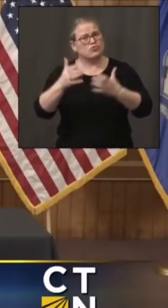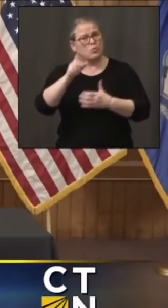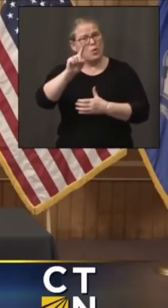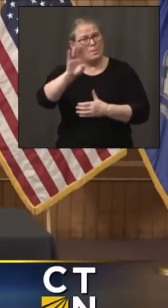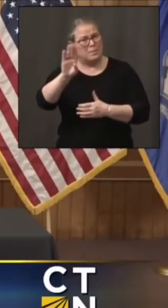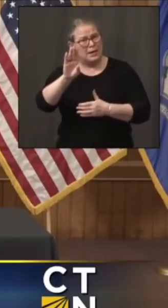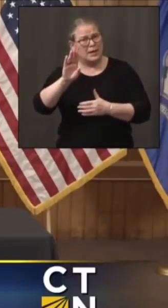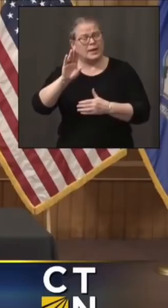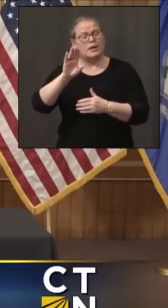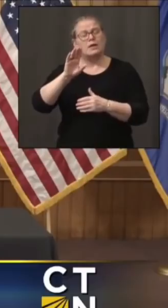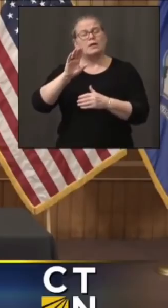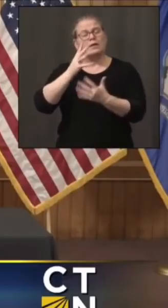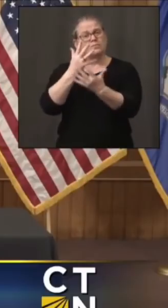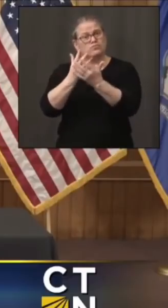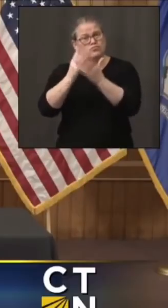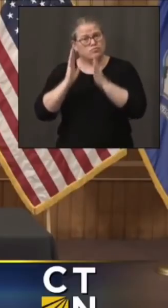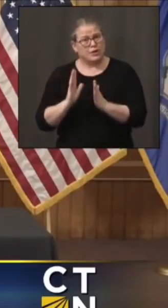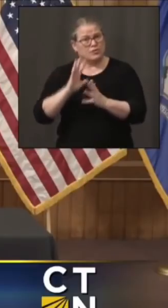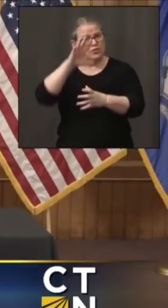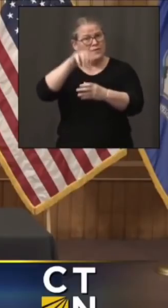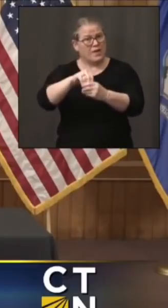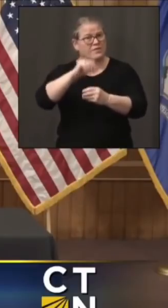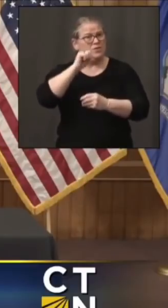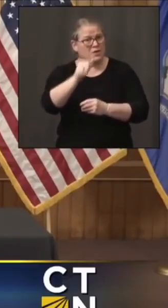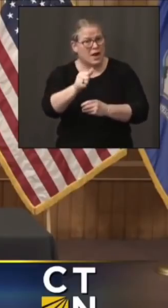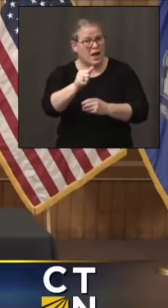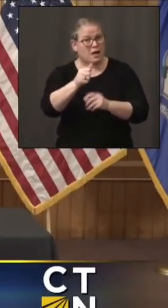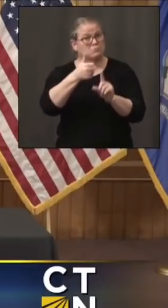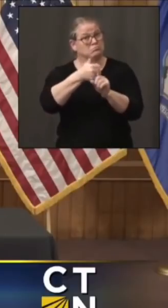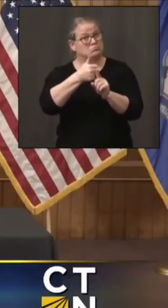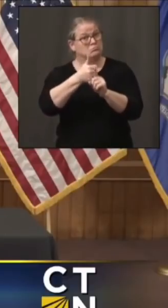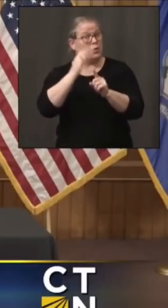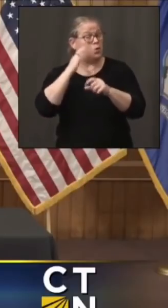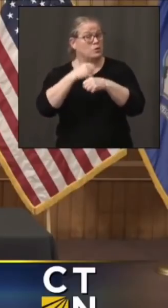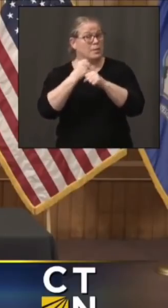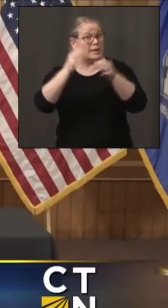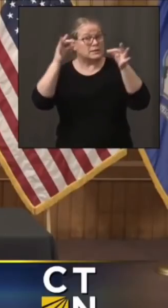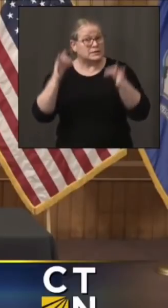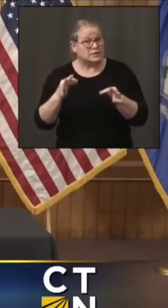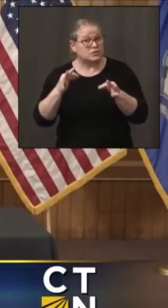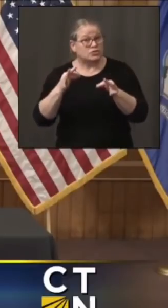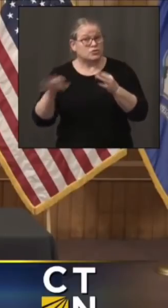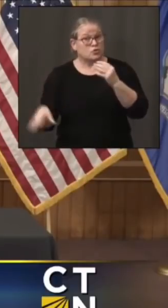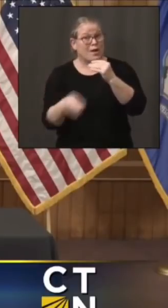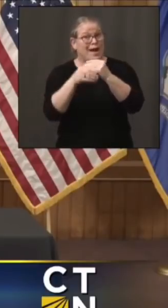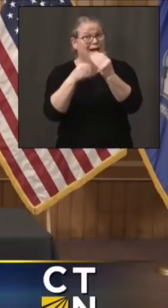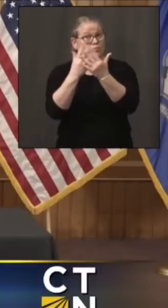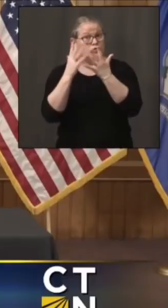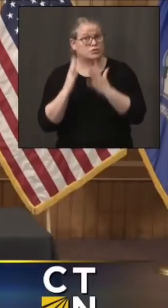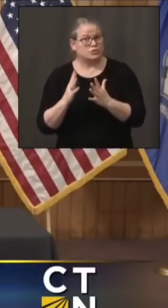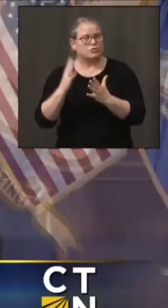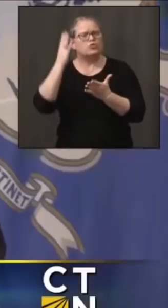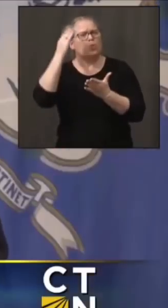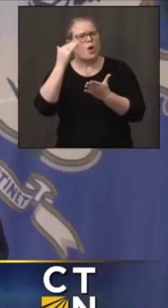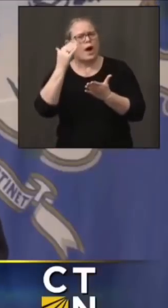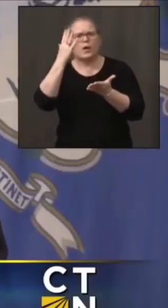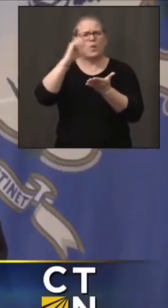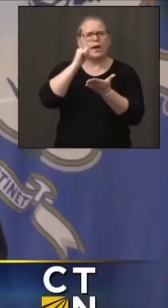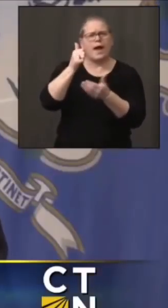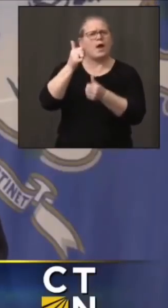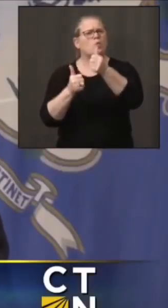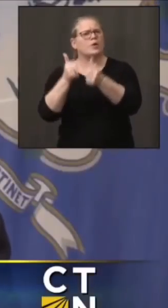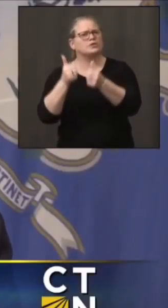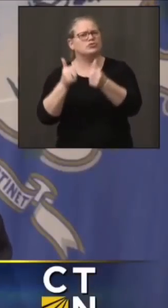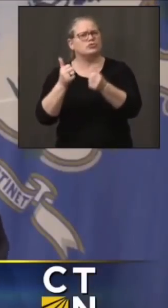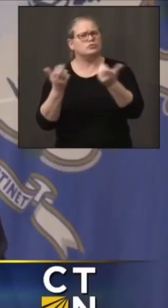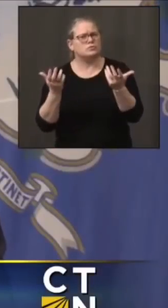make the executive decision to add inmates to the list for phase 1B? Why or why not? So far, what I've done is follow the lead